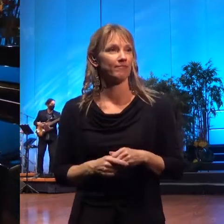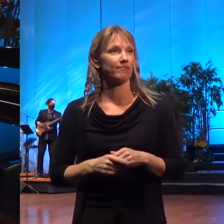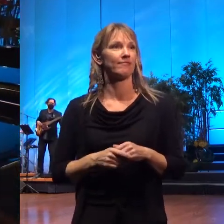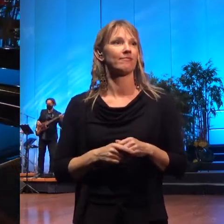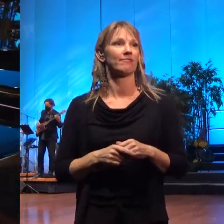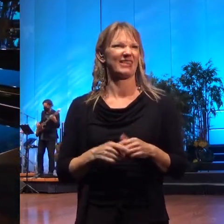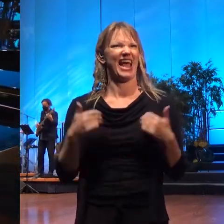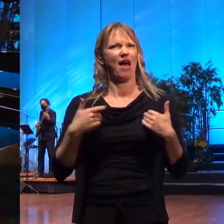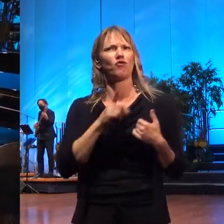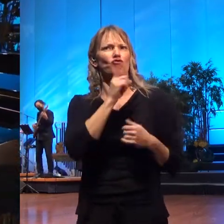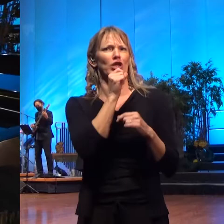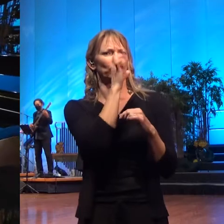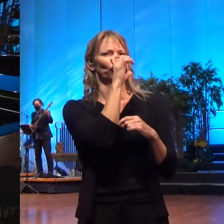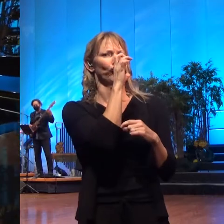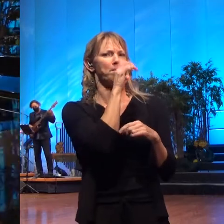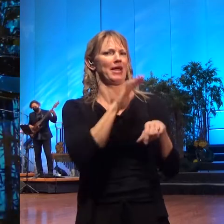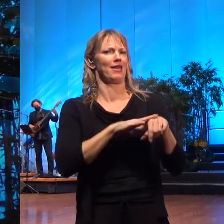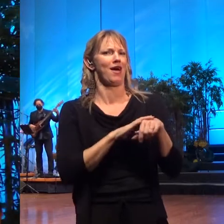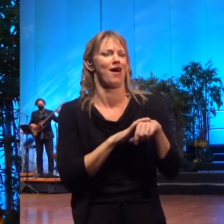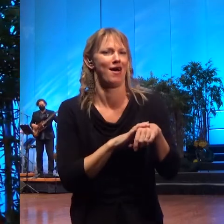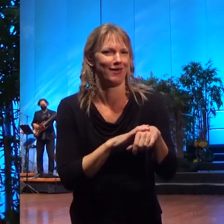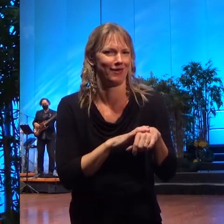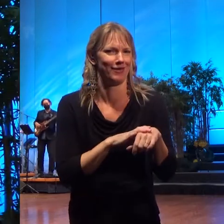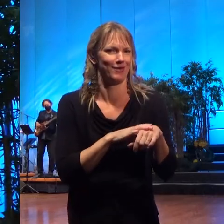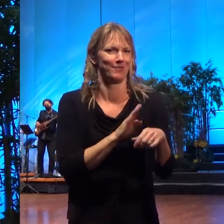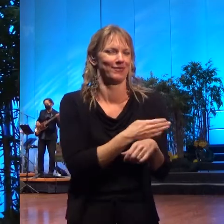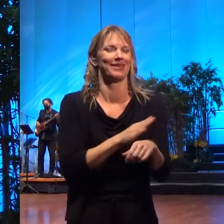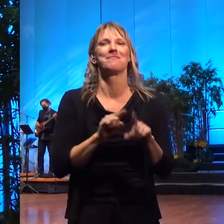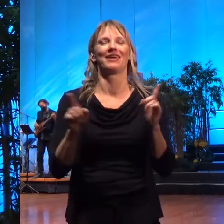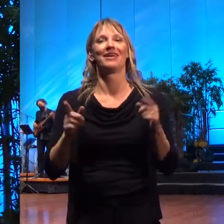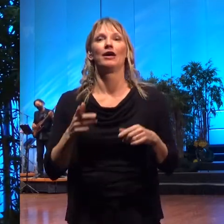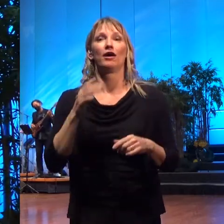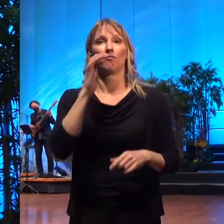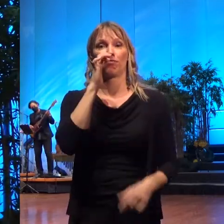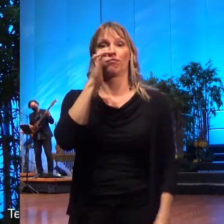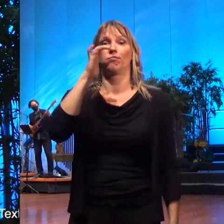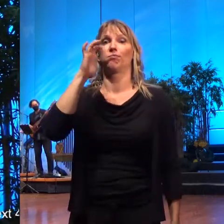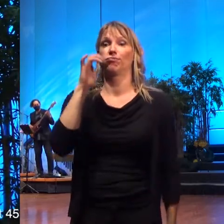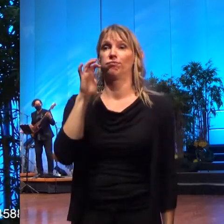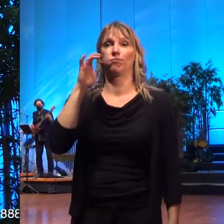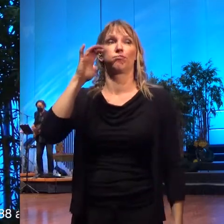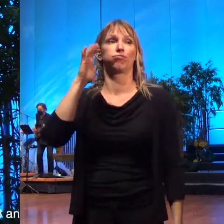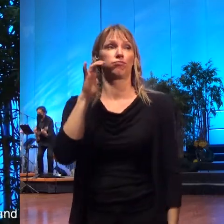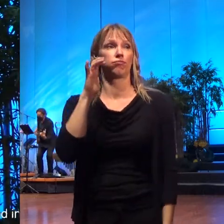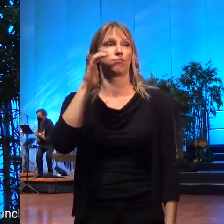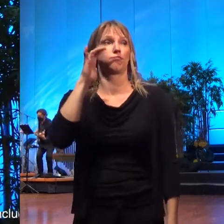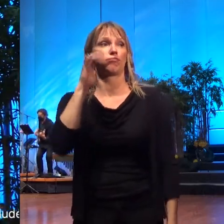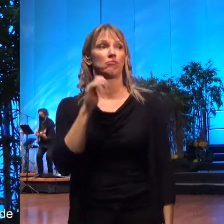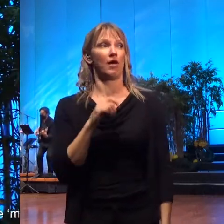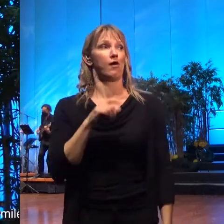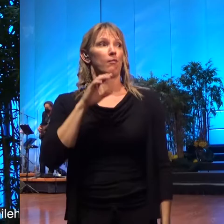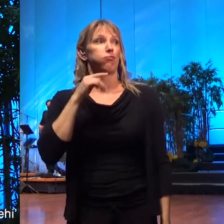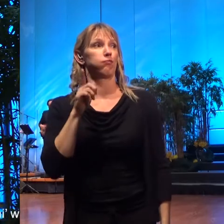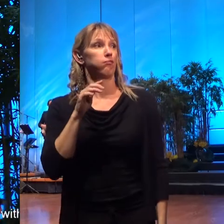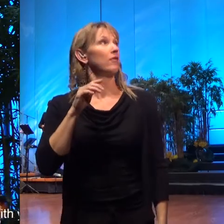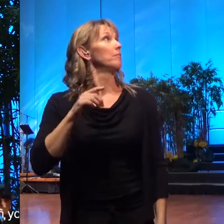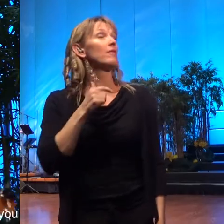We had a real trumpet on the record.